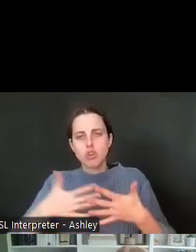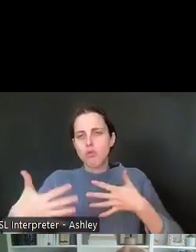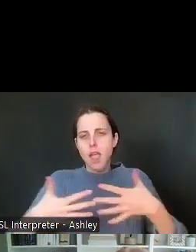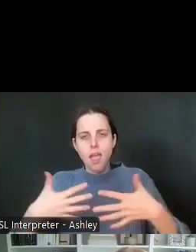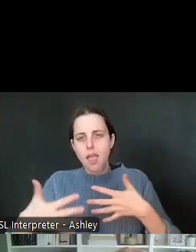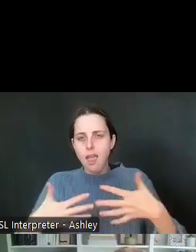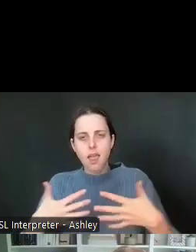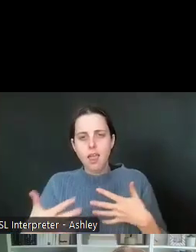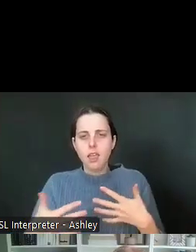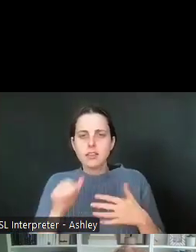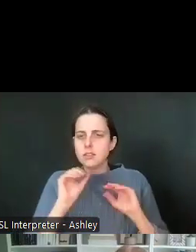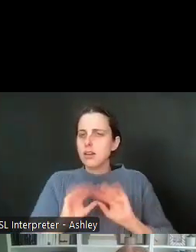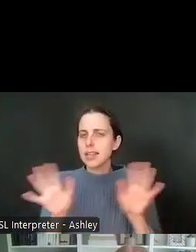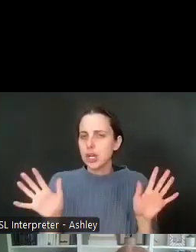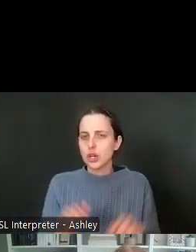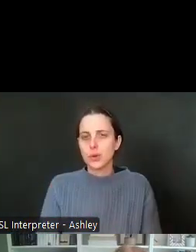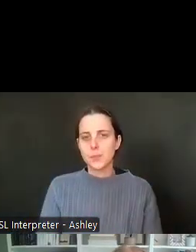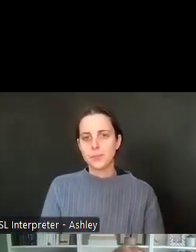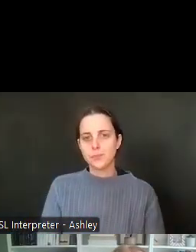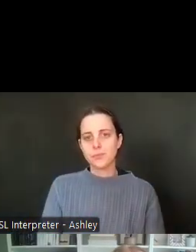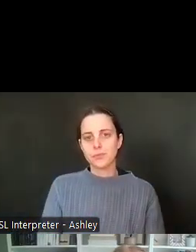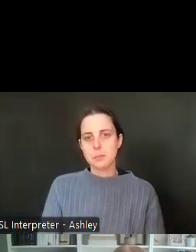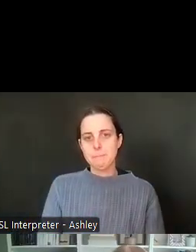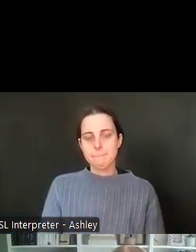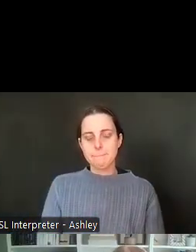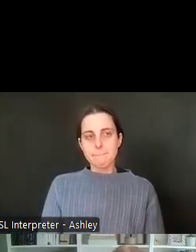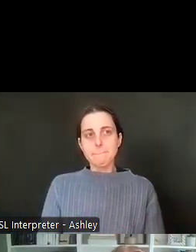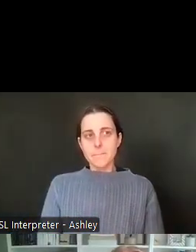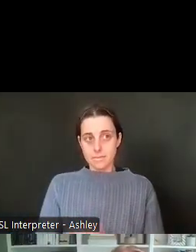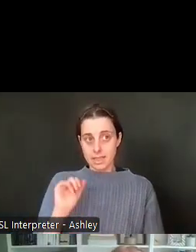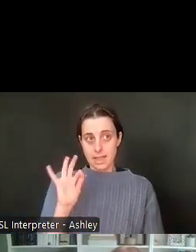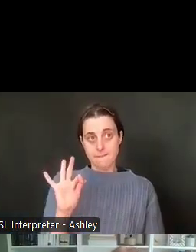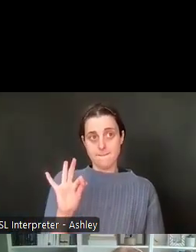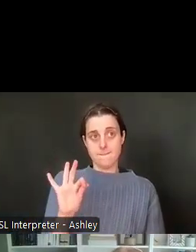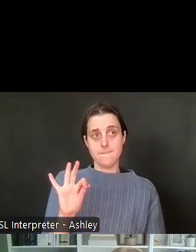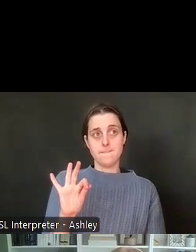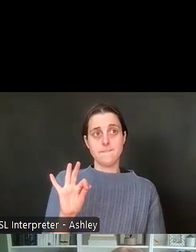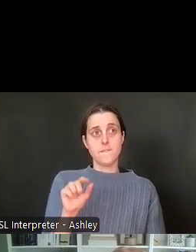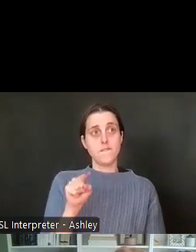nuanced. If you were to do this exercise in a room full of